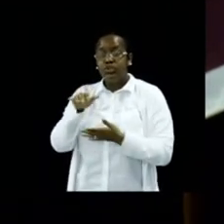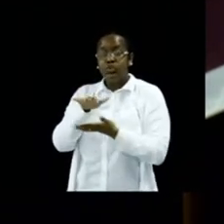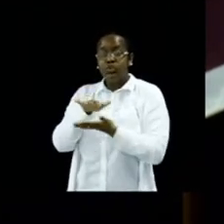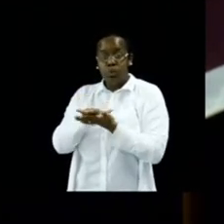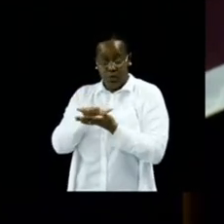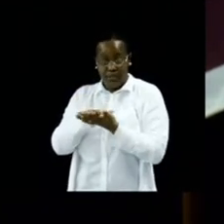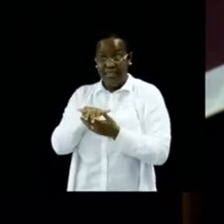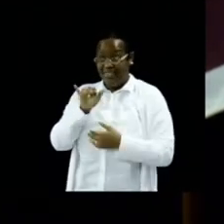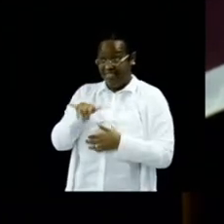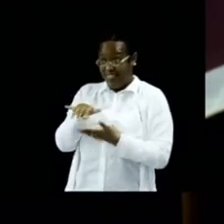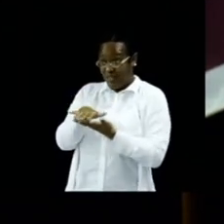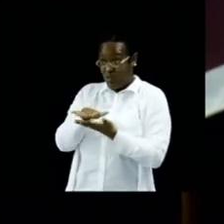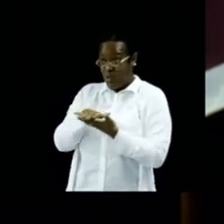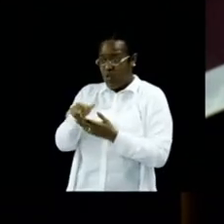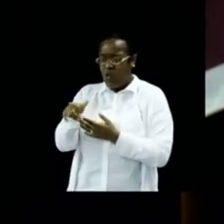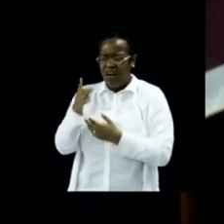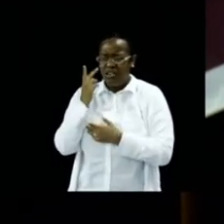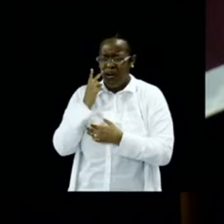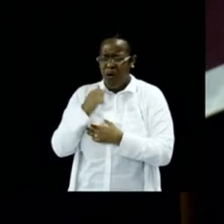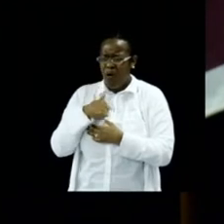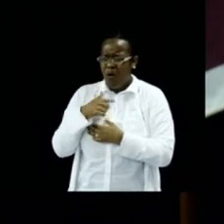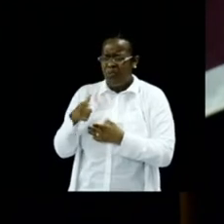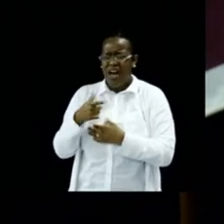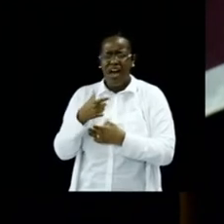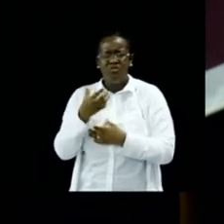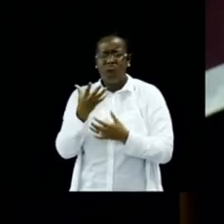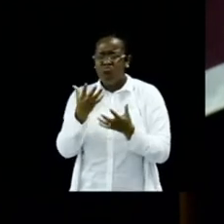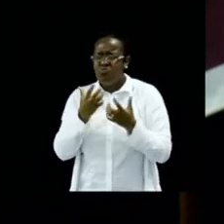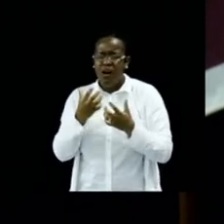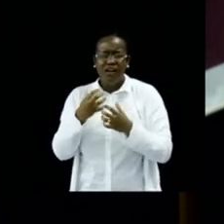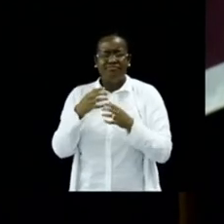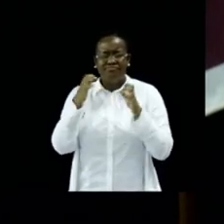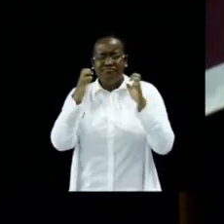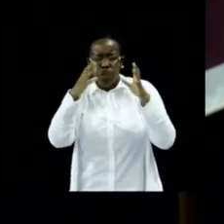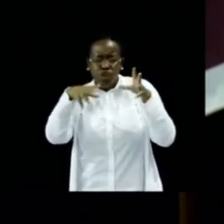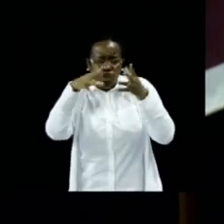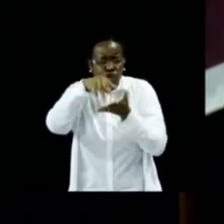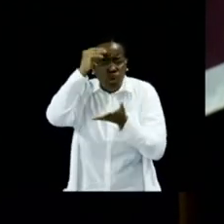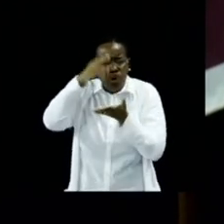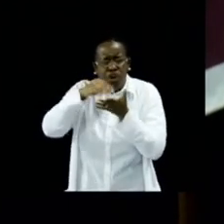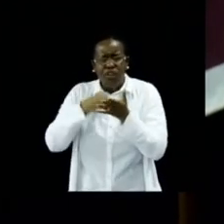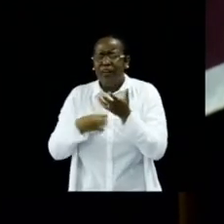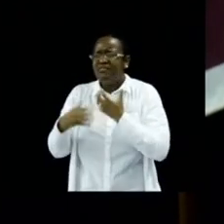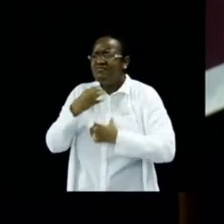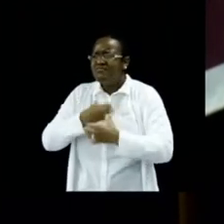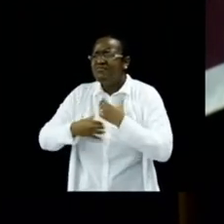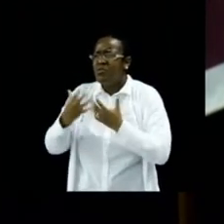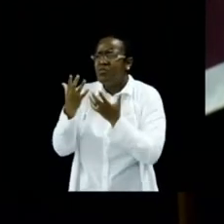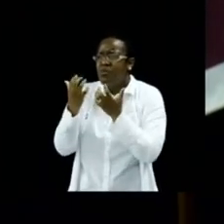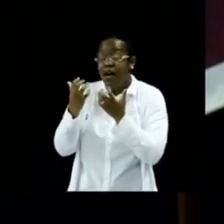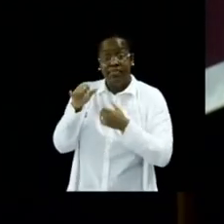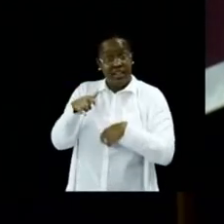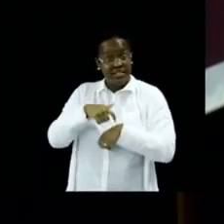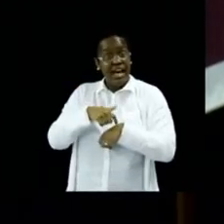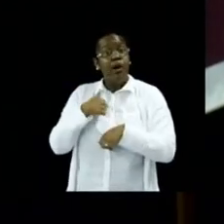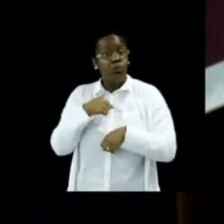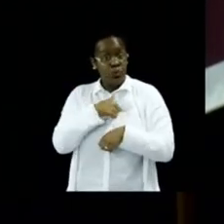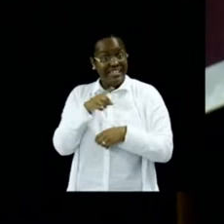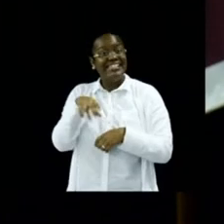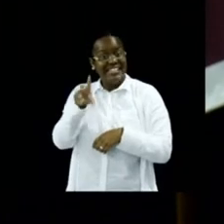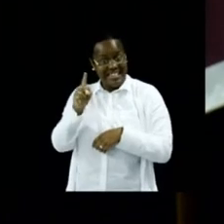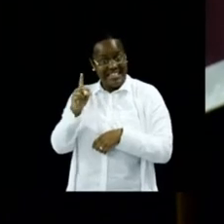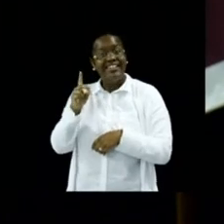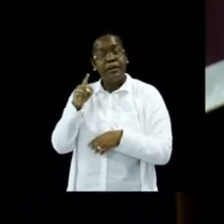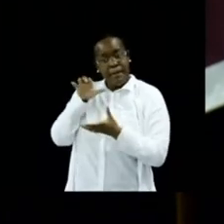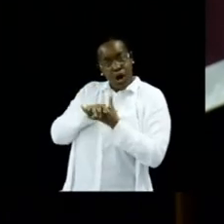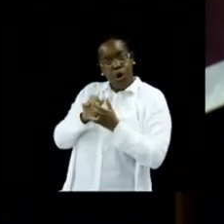NEMA school and seeing how hungry they were for education. And at that time, we were married with the family, and I